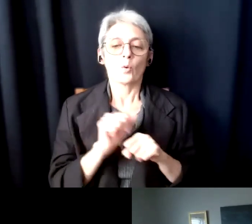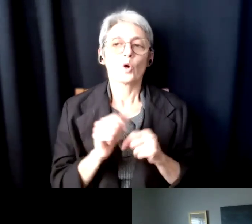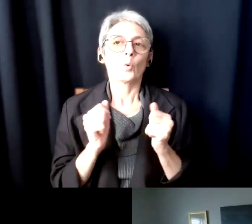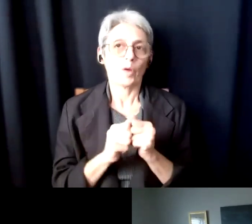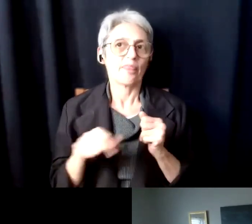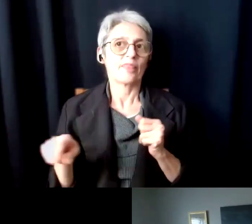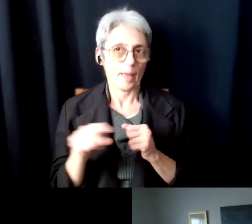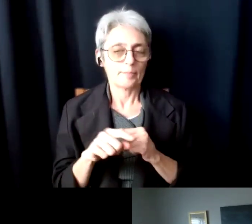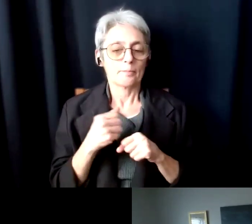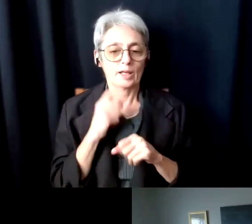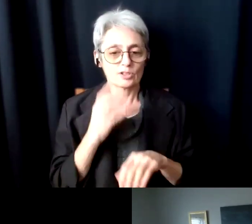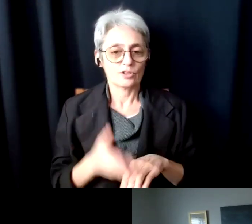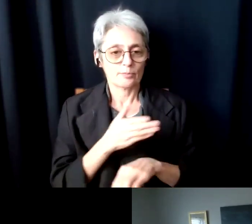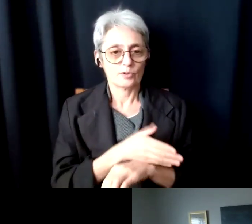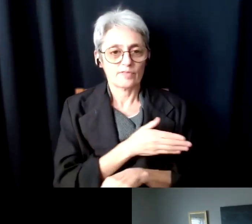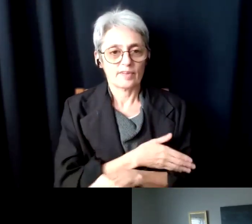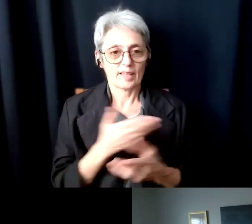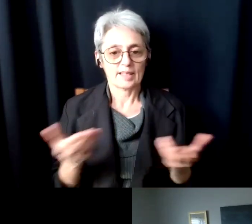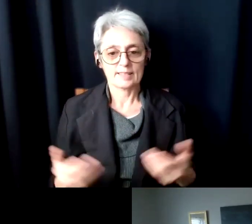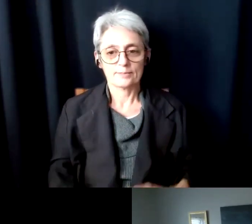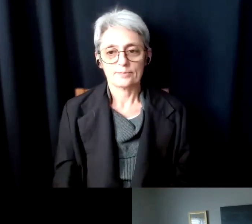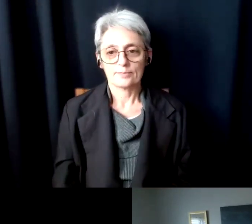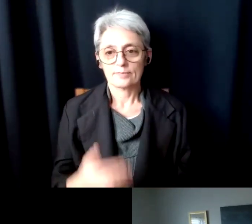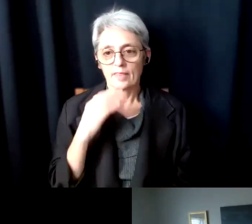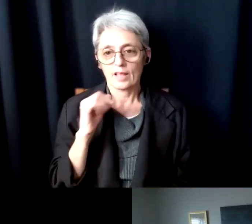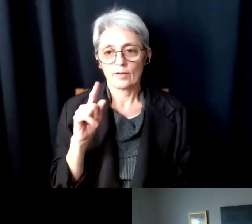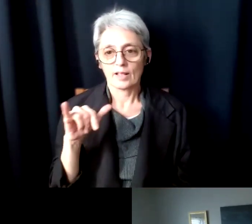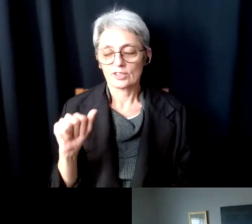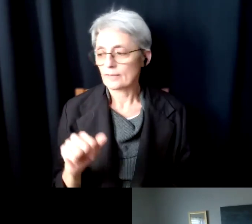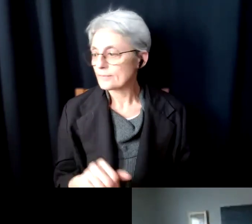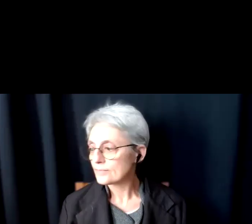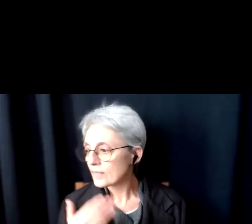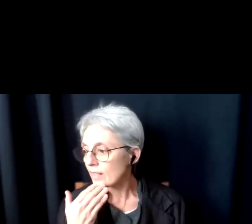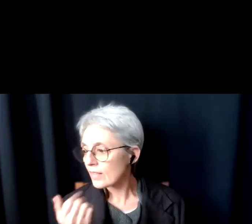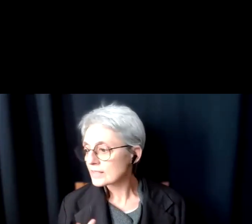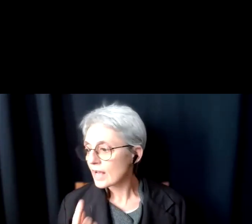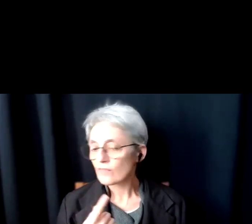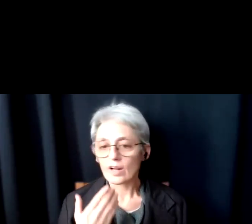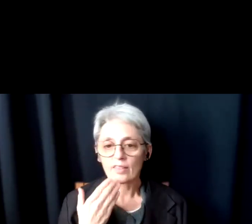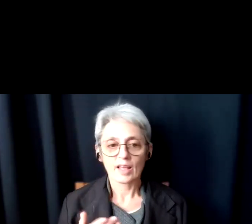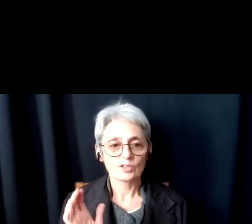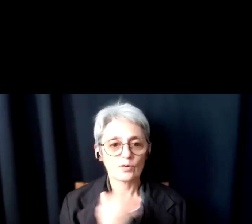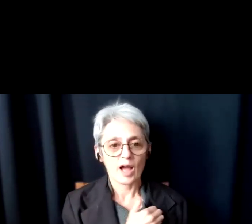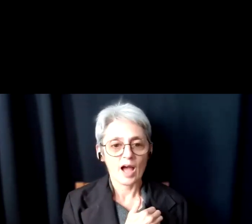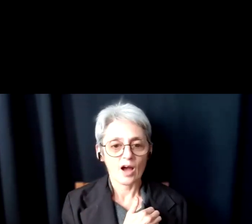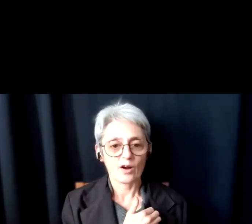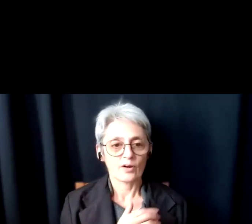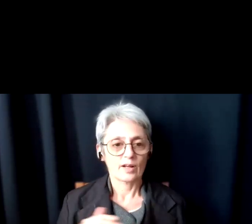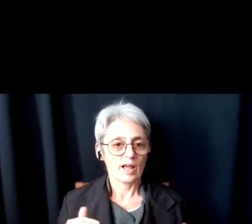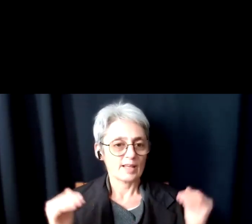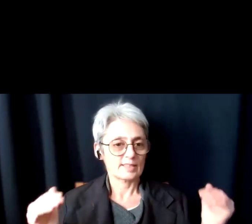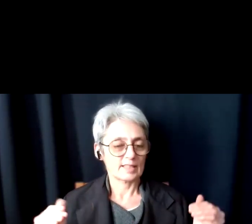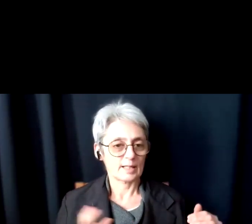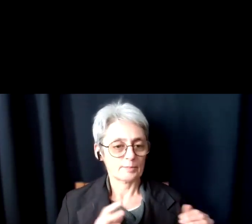improvements are made. Thank you, Alicia. And thanks to everyone. Thanks to our esteemed panel.